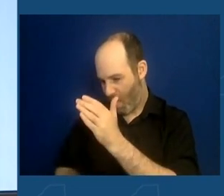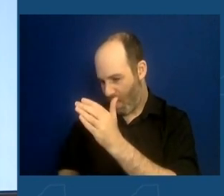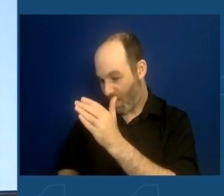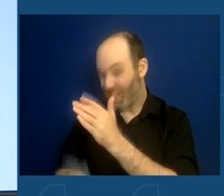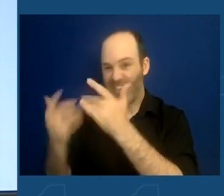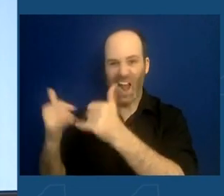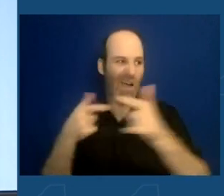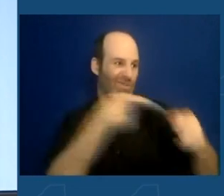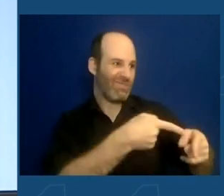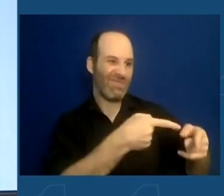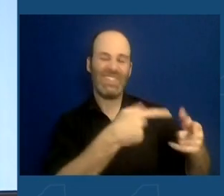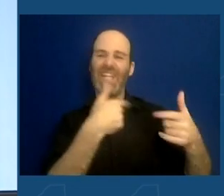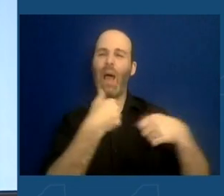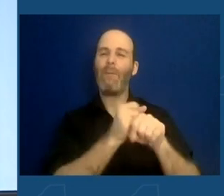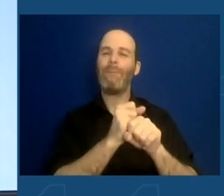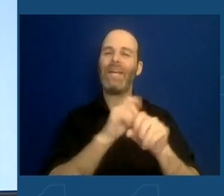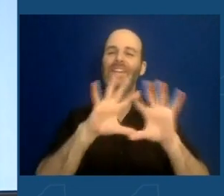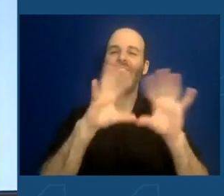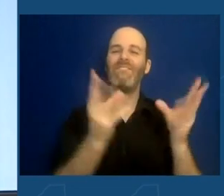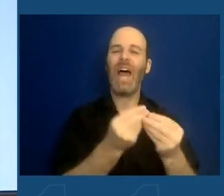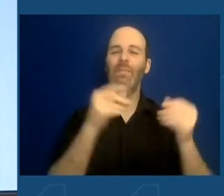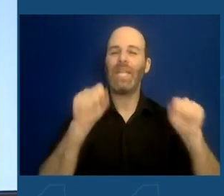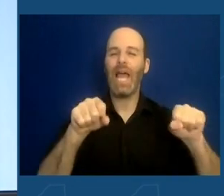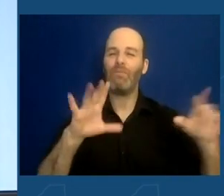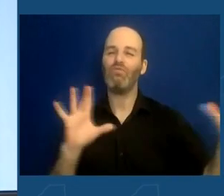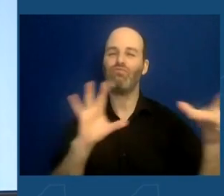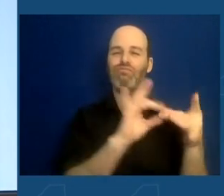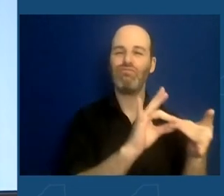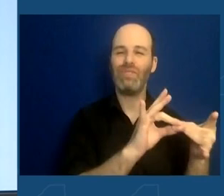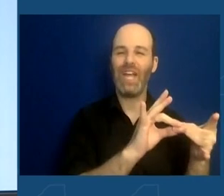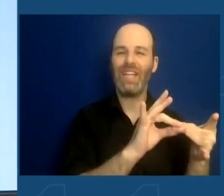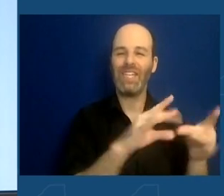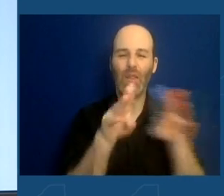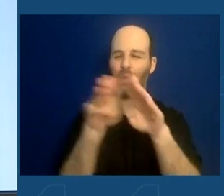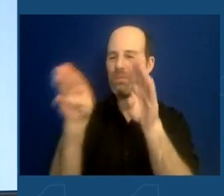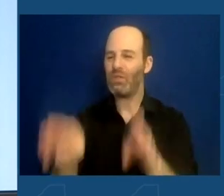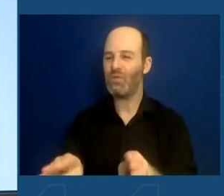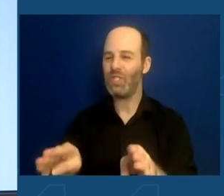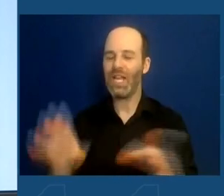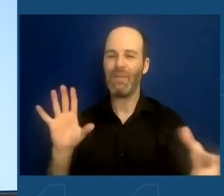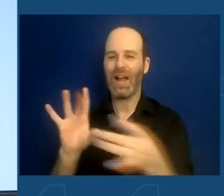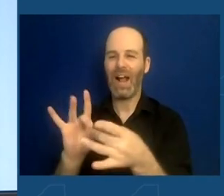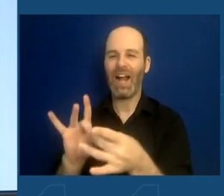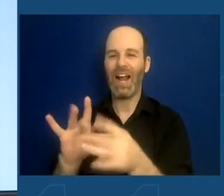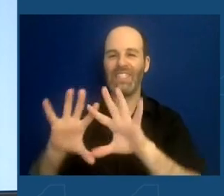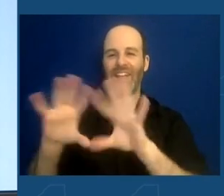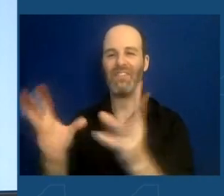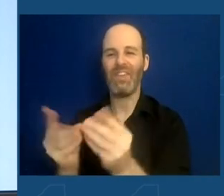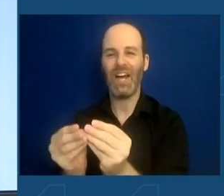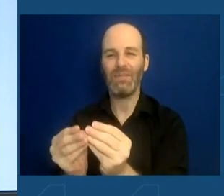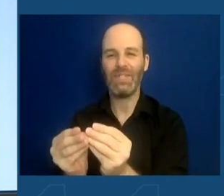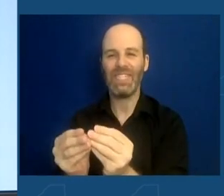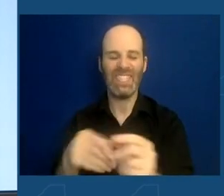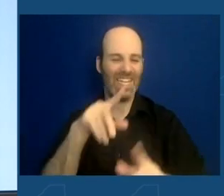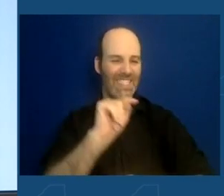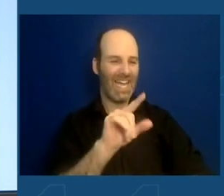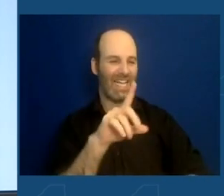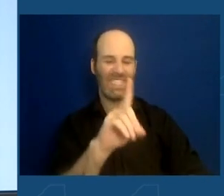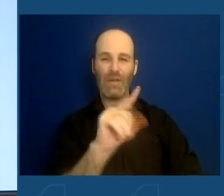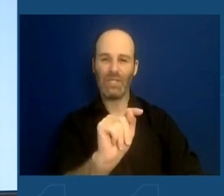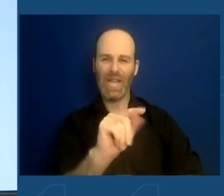will connect families together. The museum connects families together. This downtown connects family